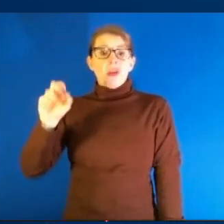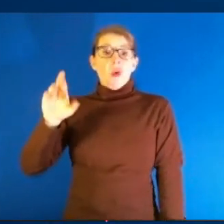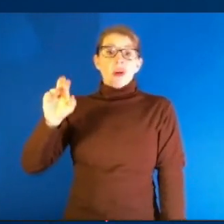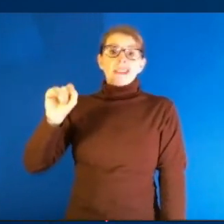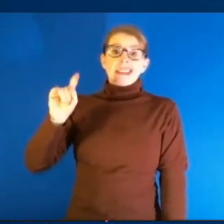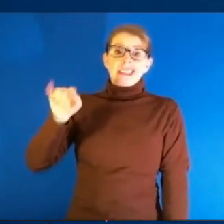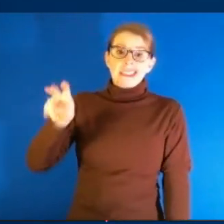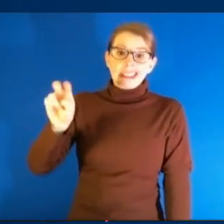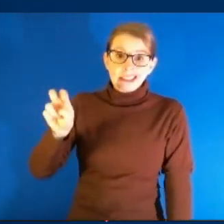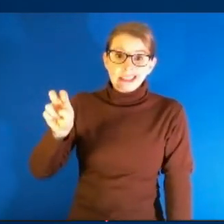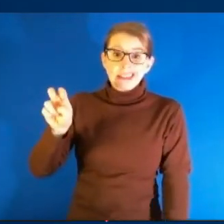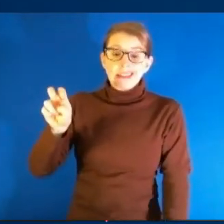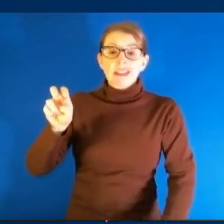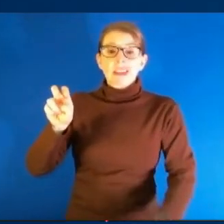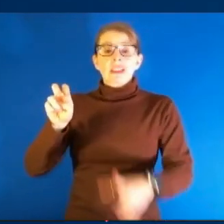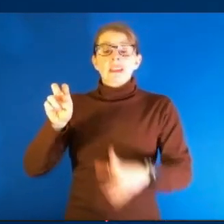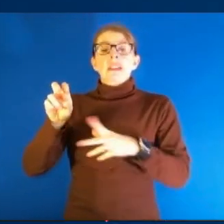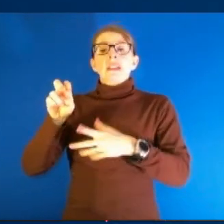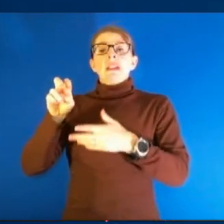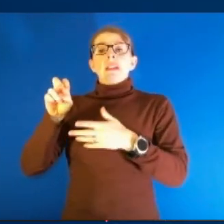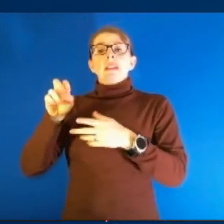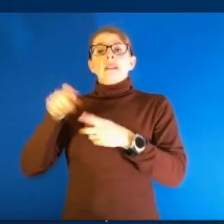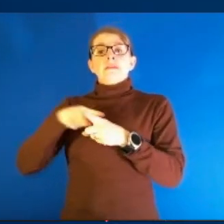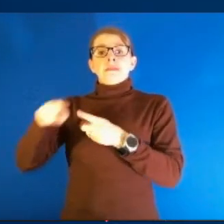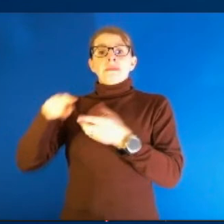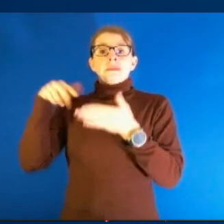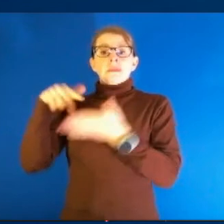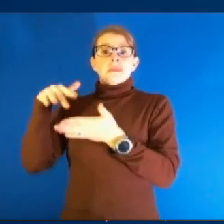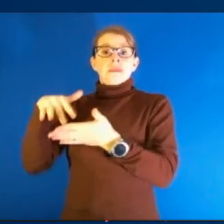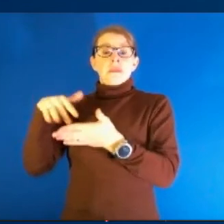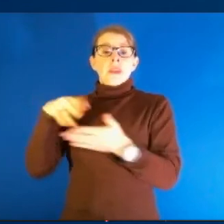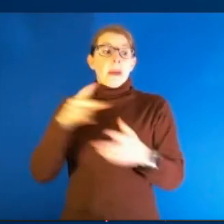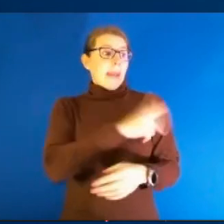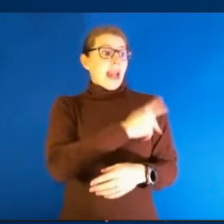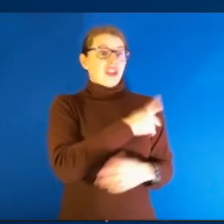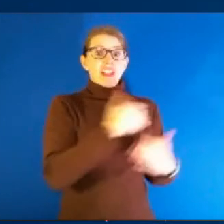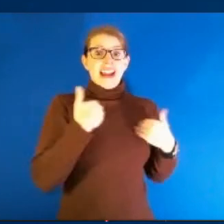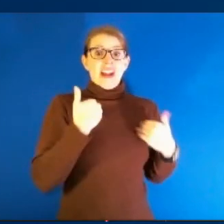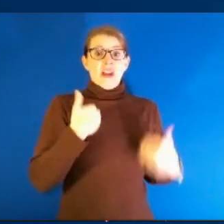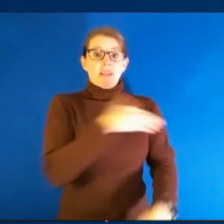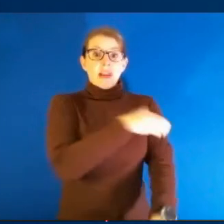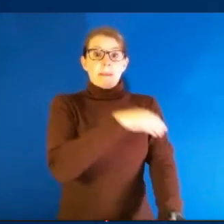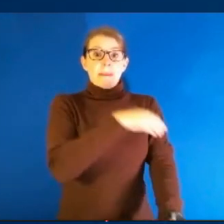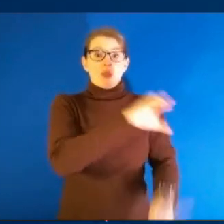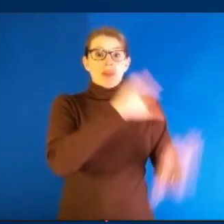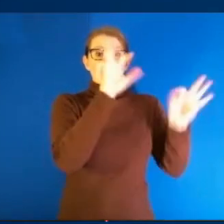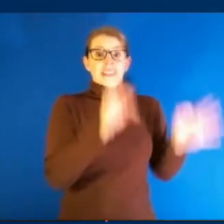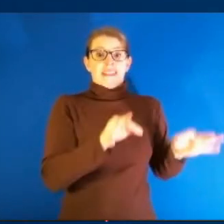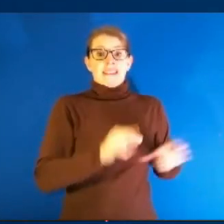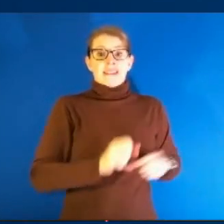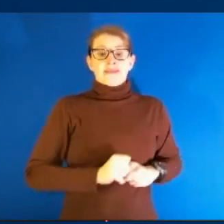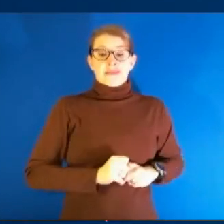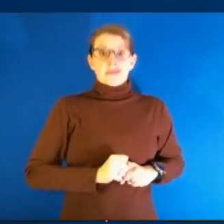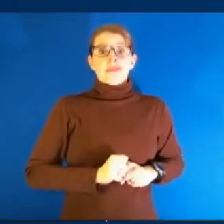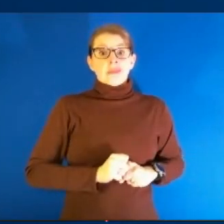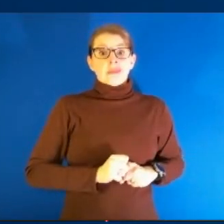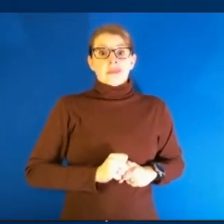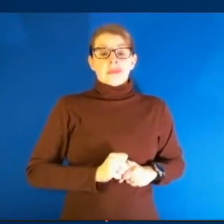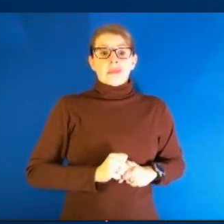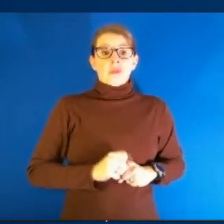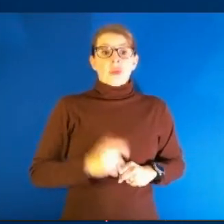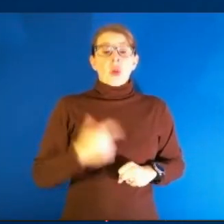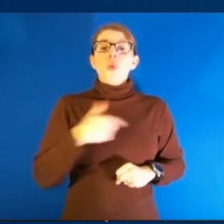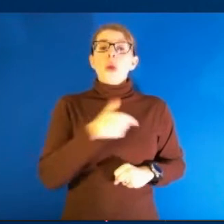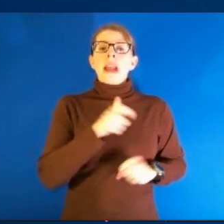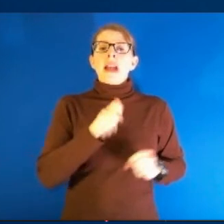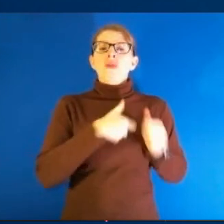kind of areas have, you're saying that the patient now has the power to make the decision, and we simply have to go along